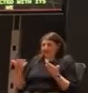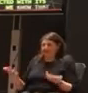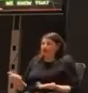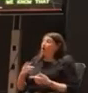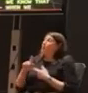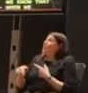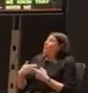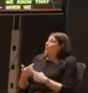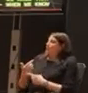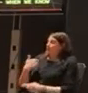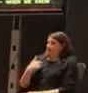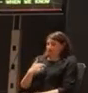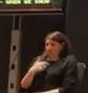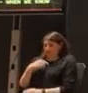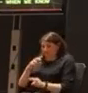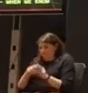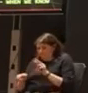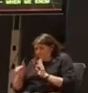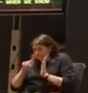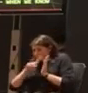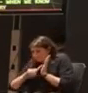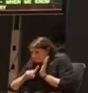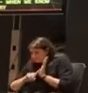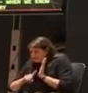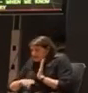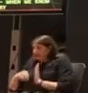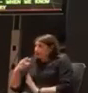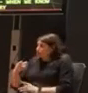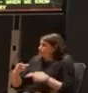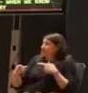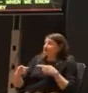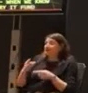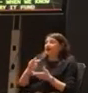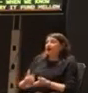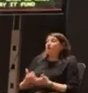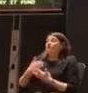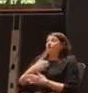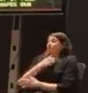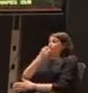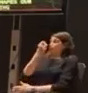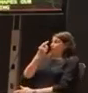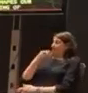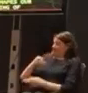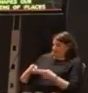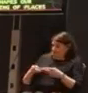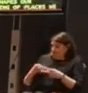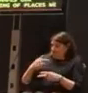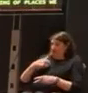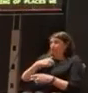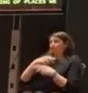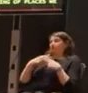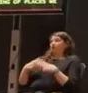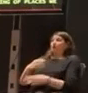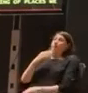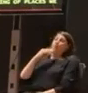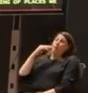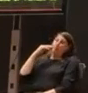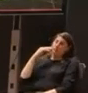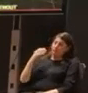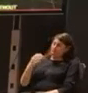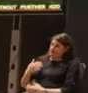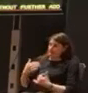when we know that history, it fundamentally shapes our understanding of places we call home. So without further ado, I would like